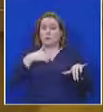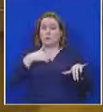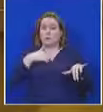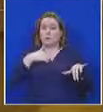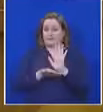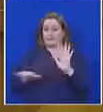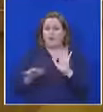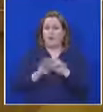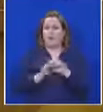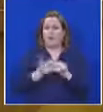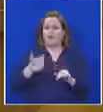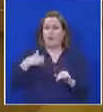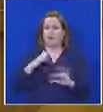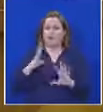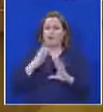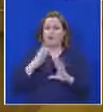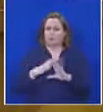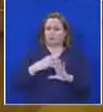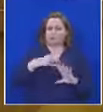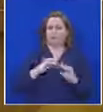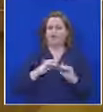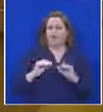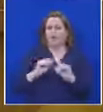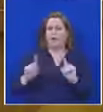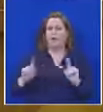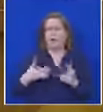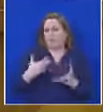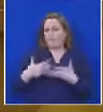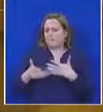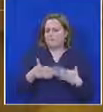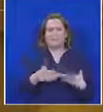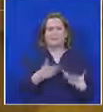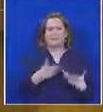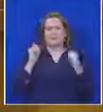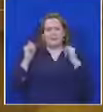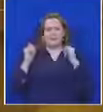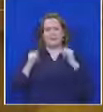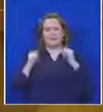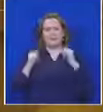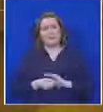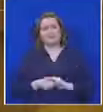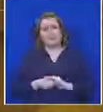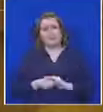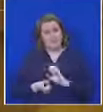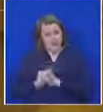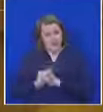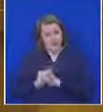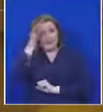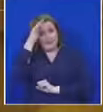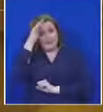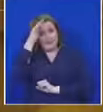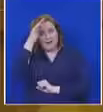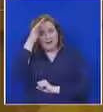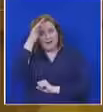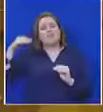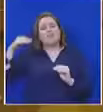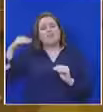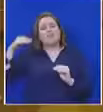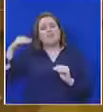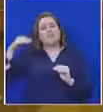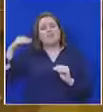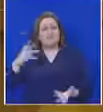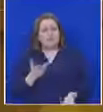undue delays, undue benefits, and the corrupt practices that happen in all levels of the state. What is wrong with just listening